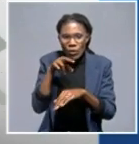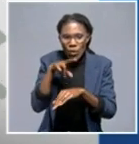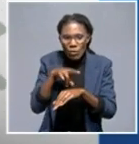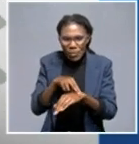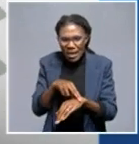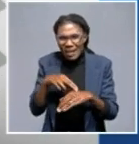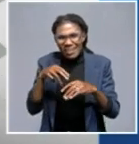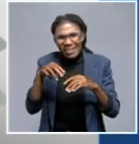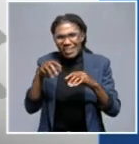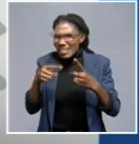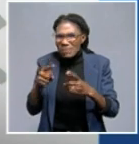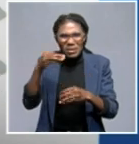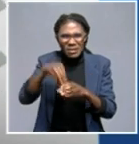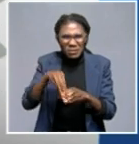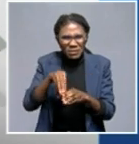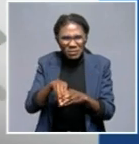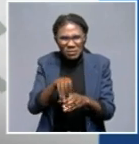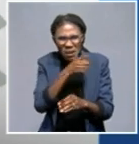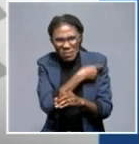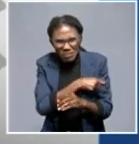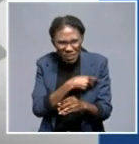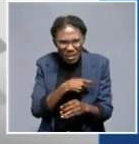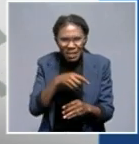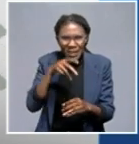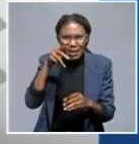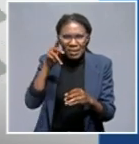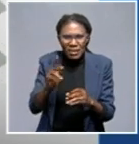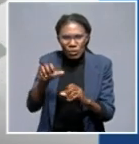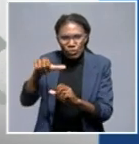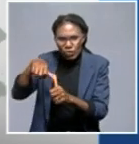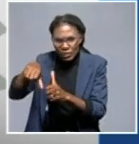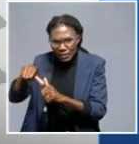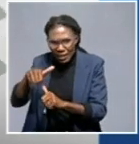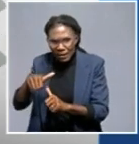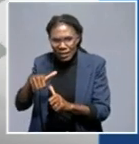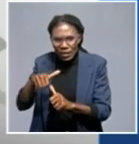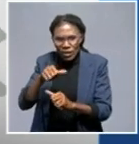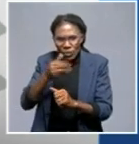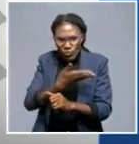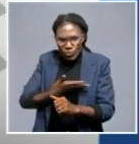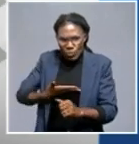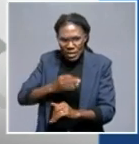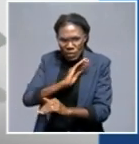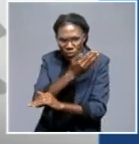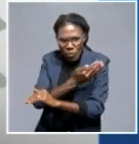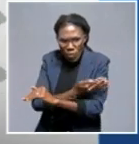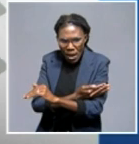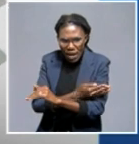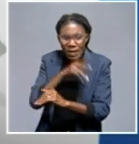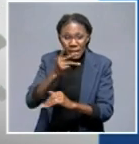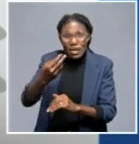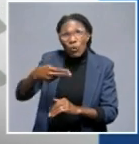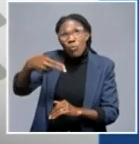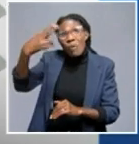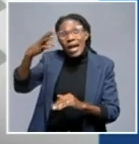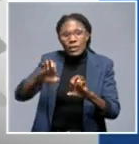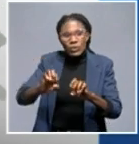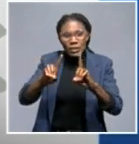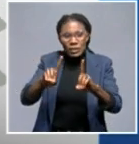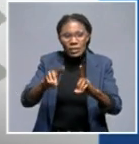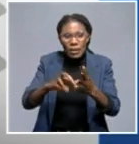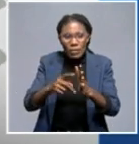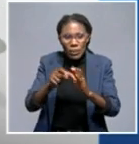social protection and women economic empowerment, and lastly, higher education. So those are the sectors